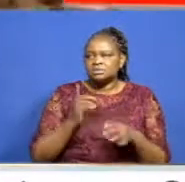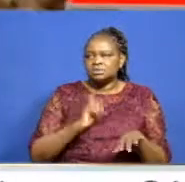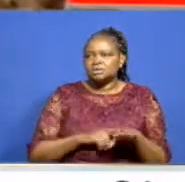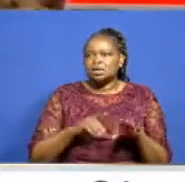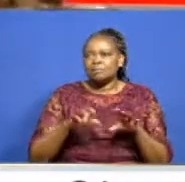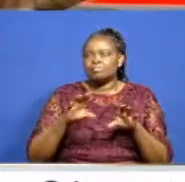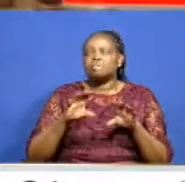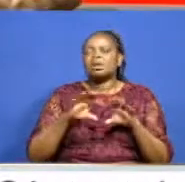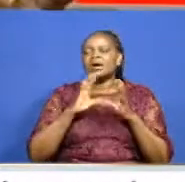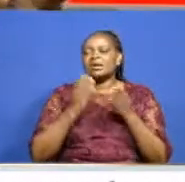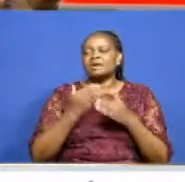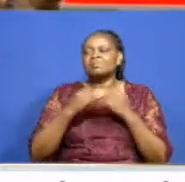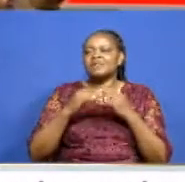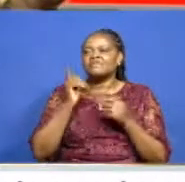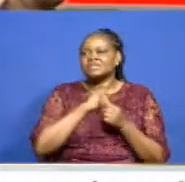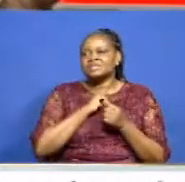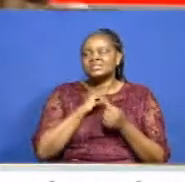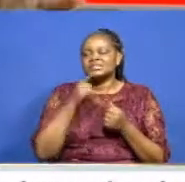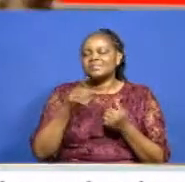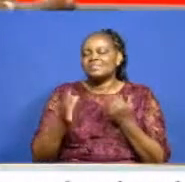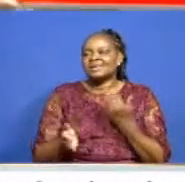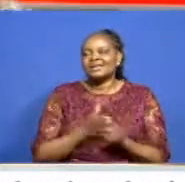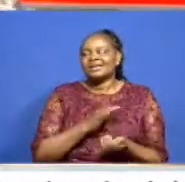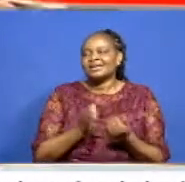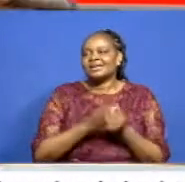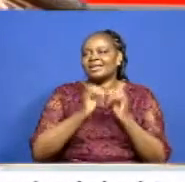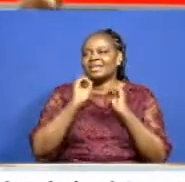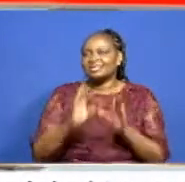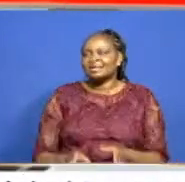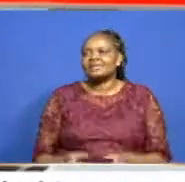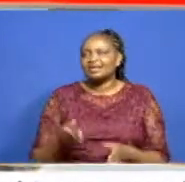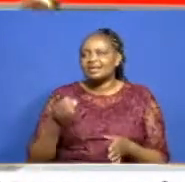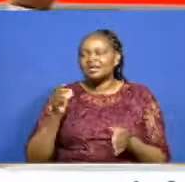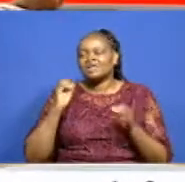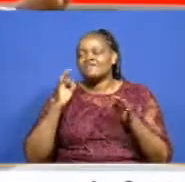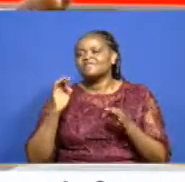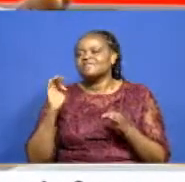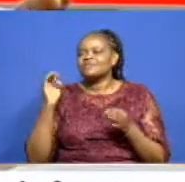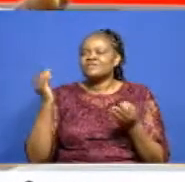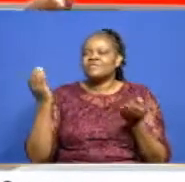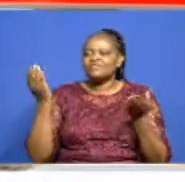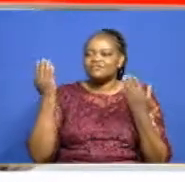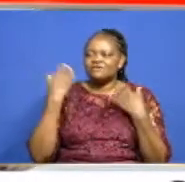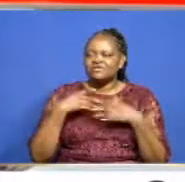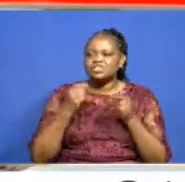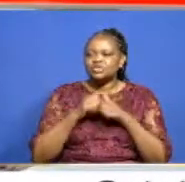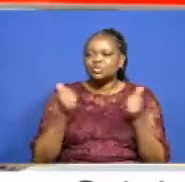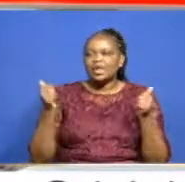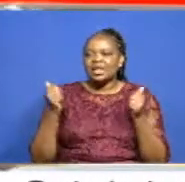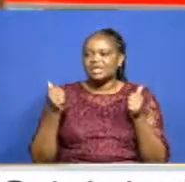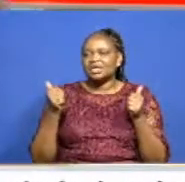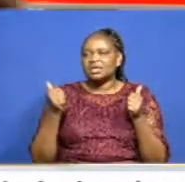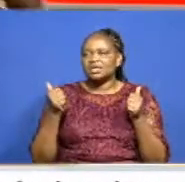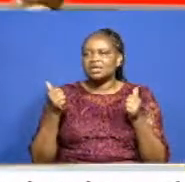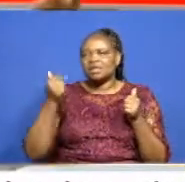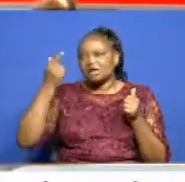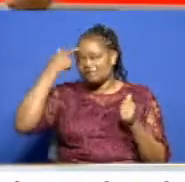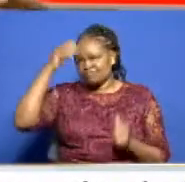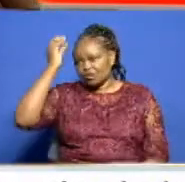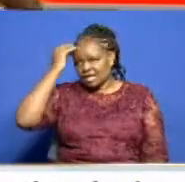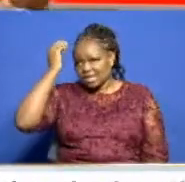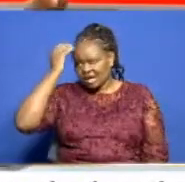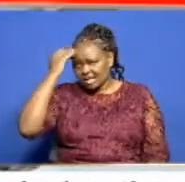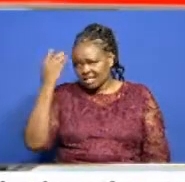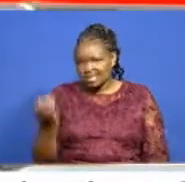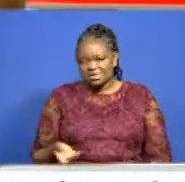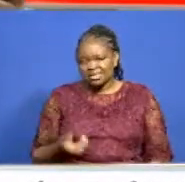has been put, they don't care whether the finishing is appropriate for learning purposes. They don't care whether it